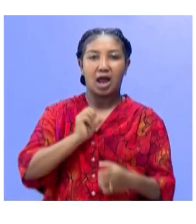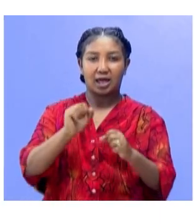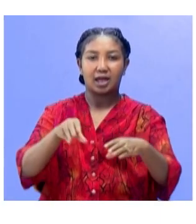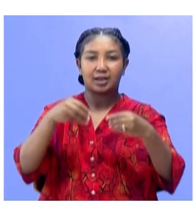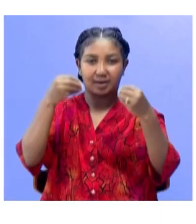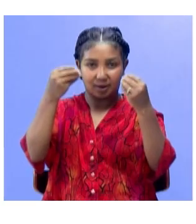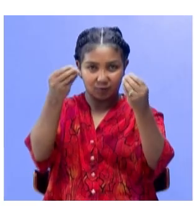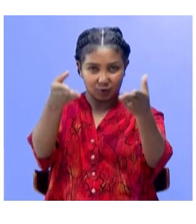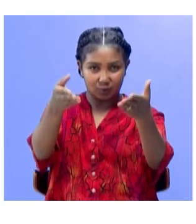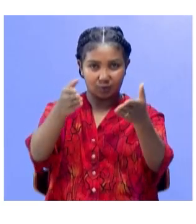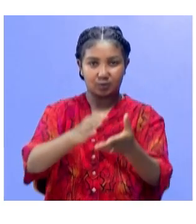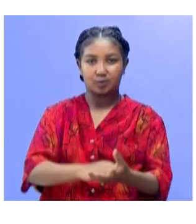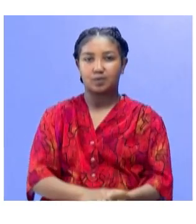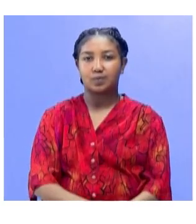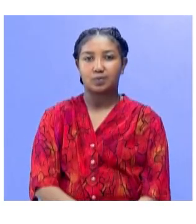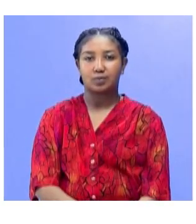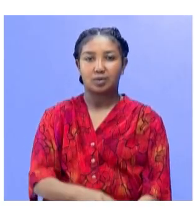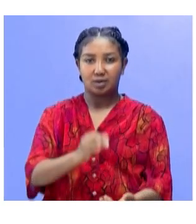give you